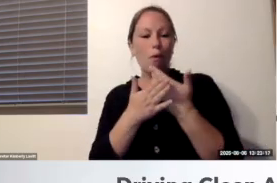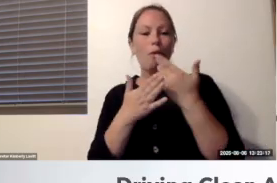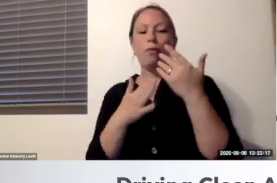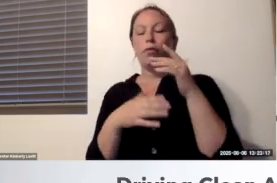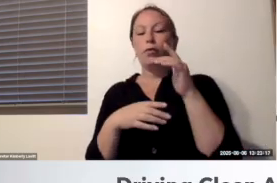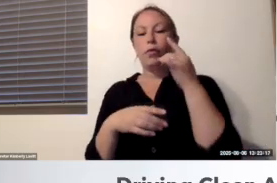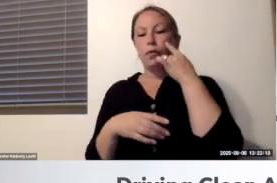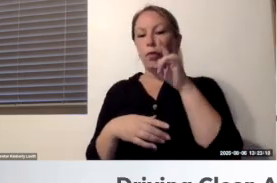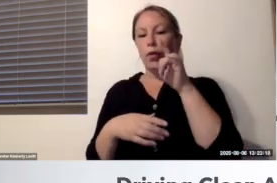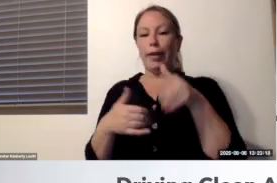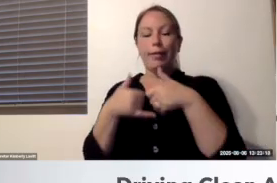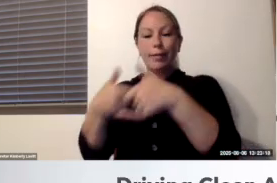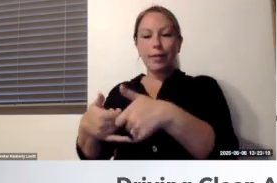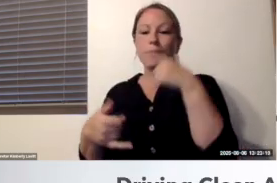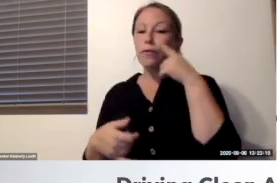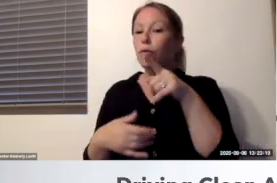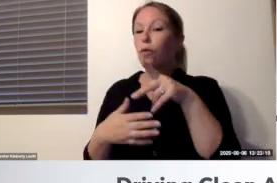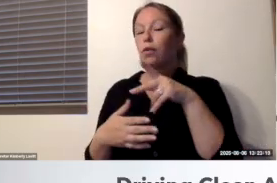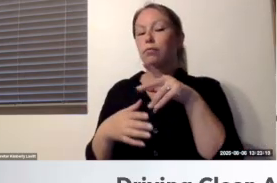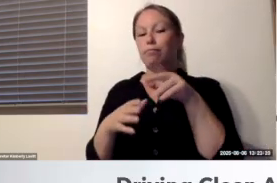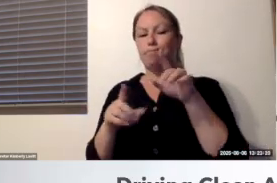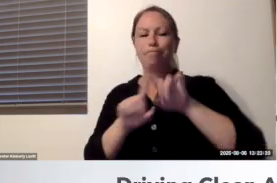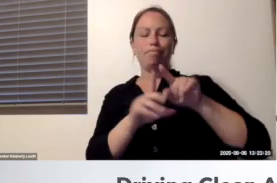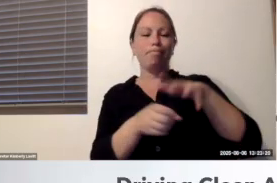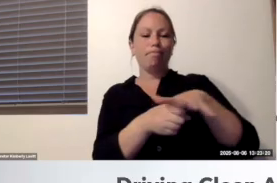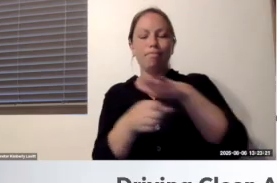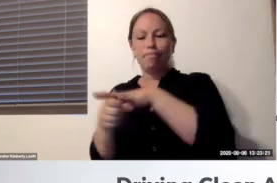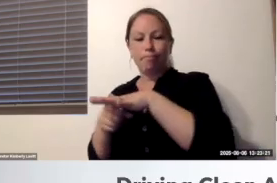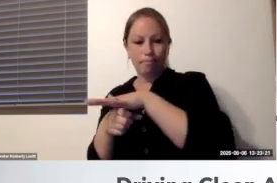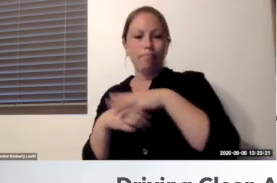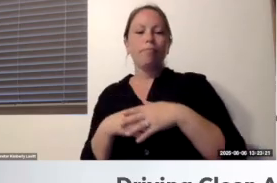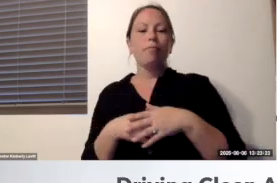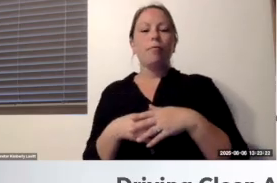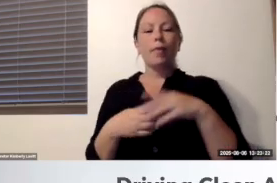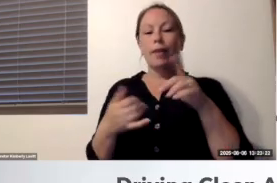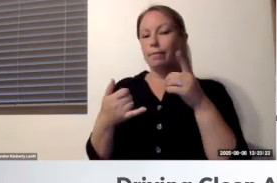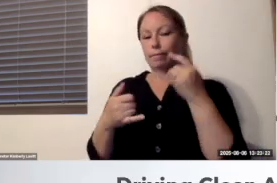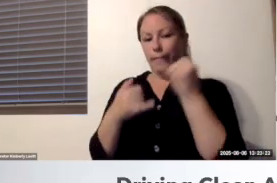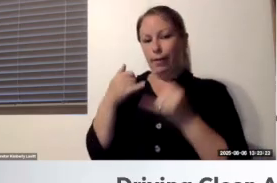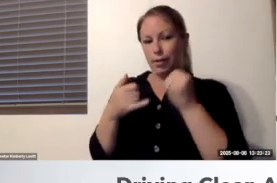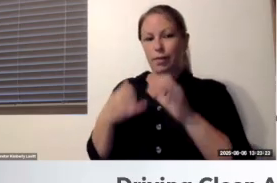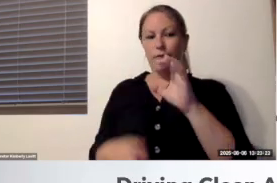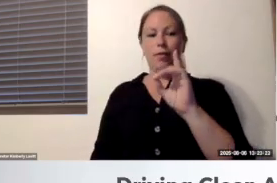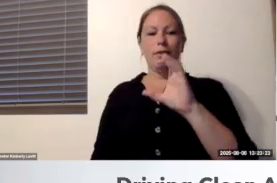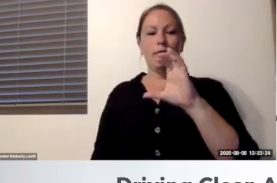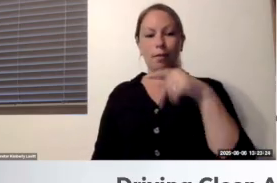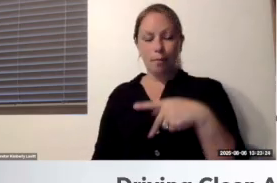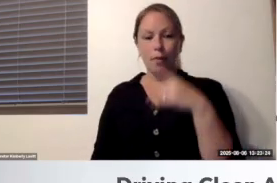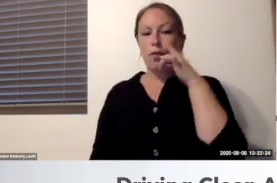and replace incentive in those districts' territories. And finally, the Driving Clean Assistance Program is a statewide program that